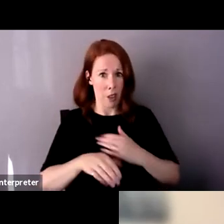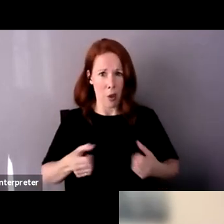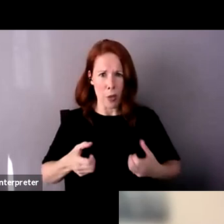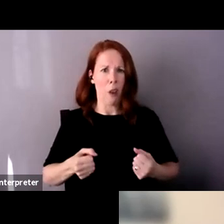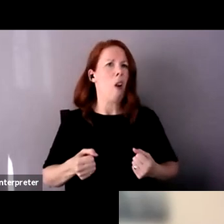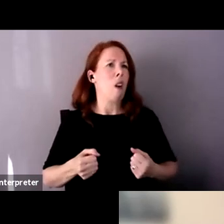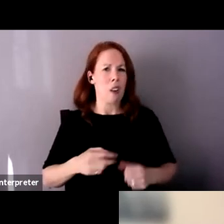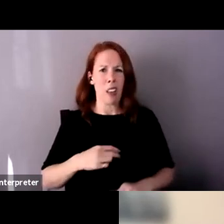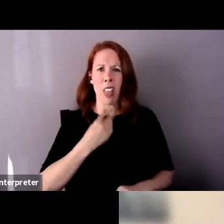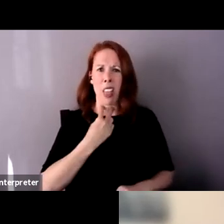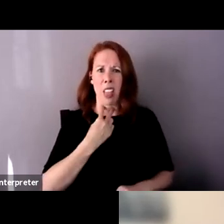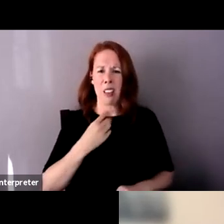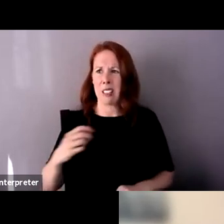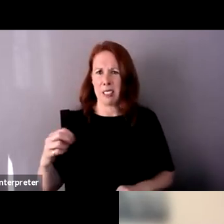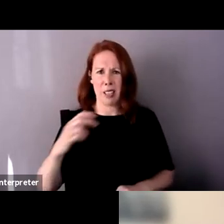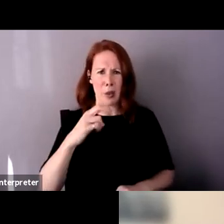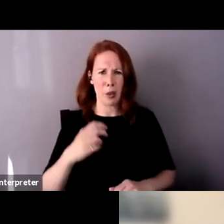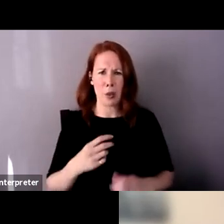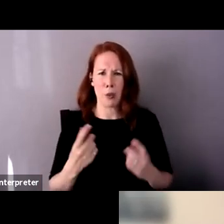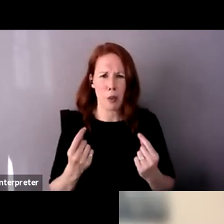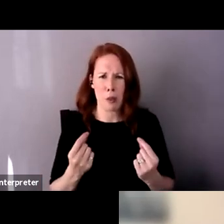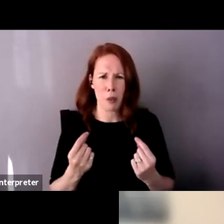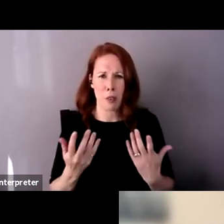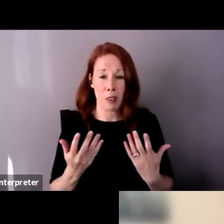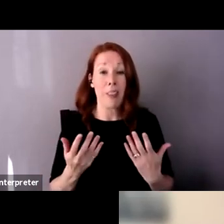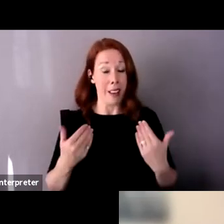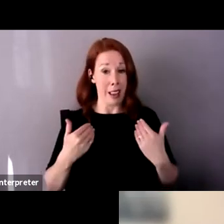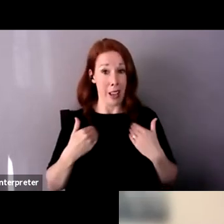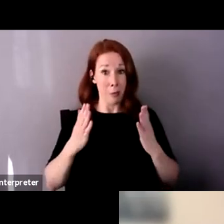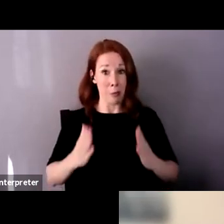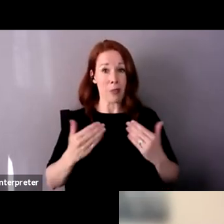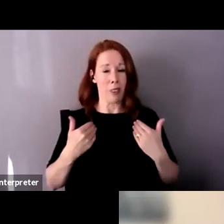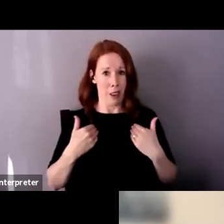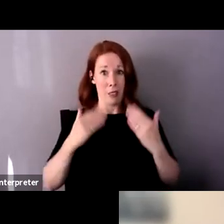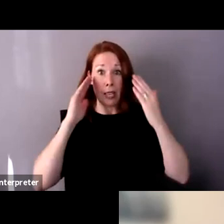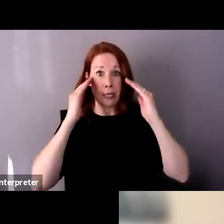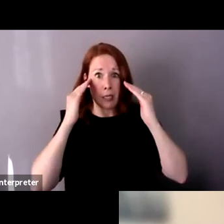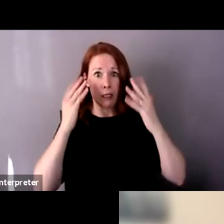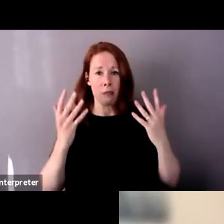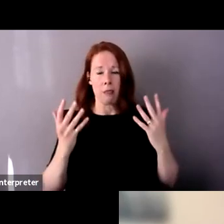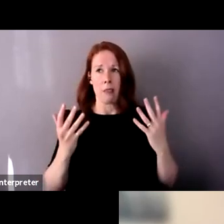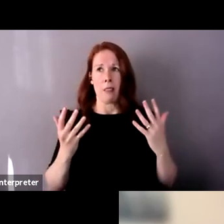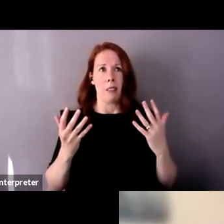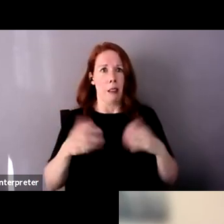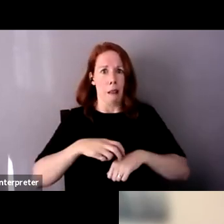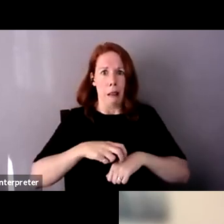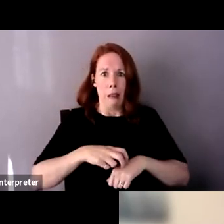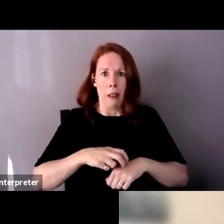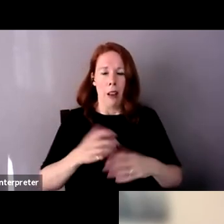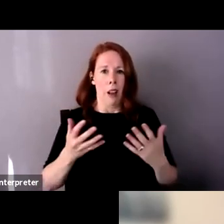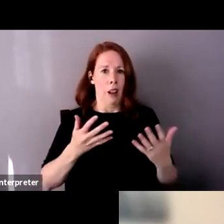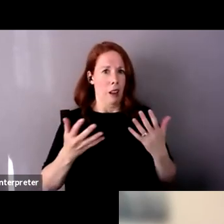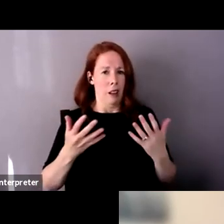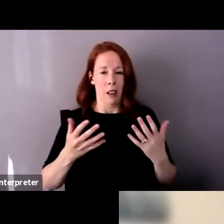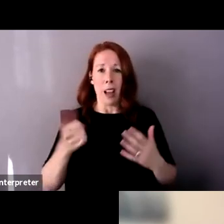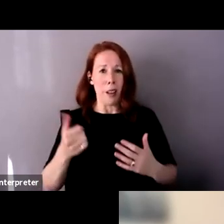right, there's stairs here, what do I do? You know, if you are someone who suffers with some anxiety or who's experiencing